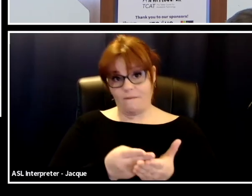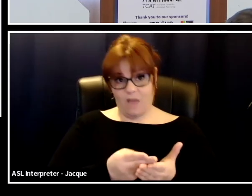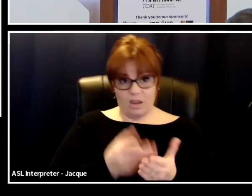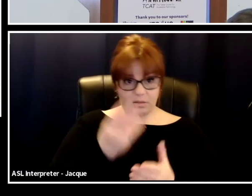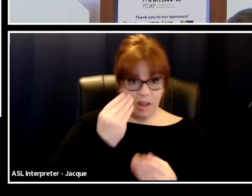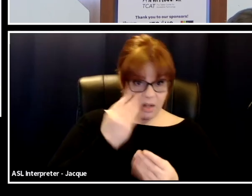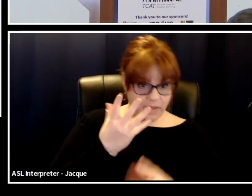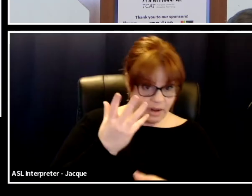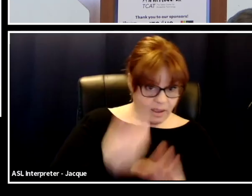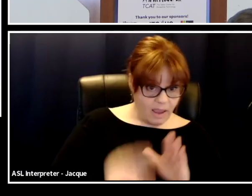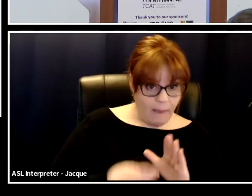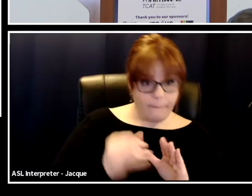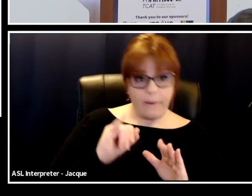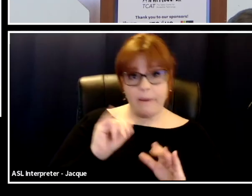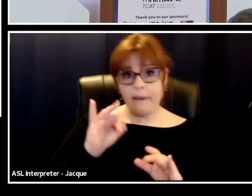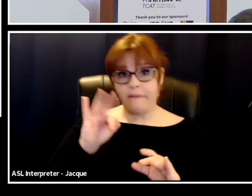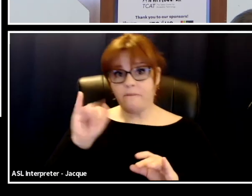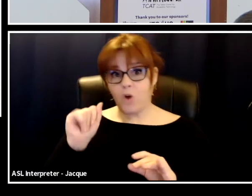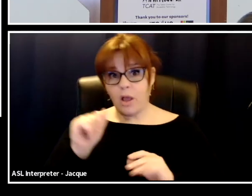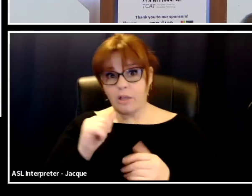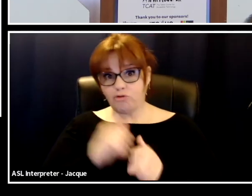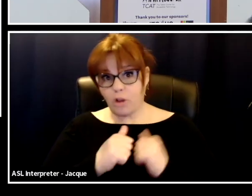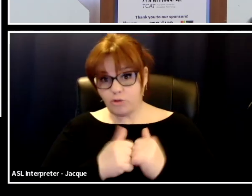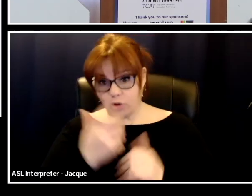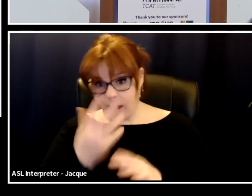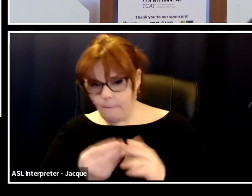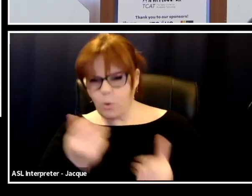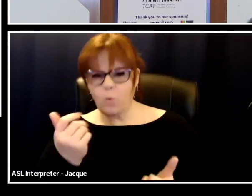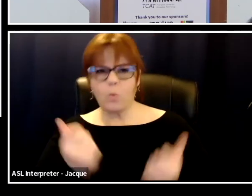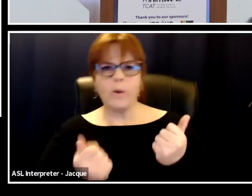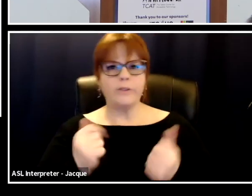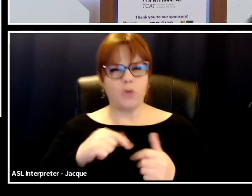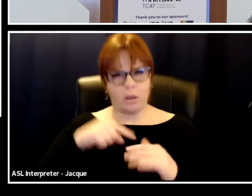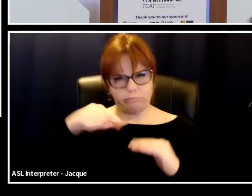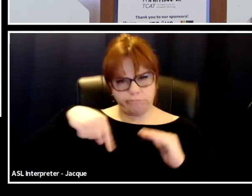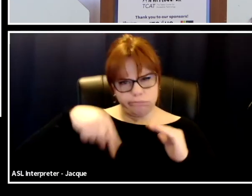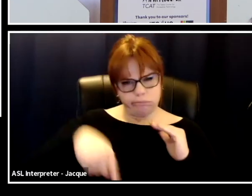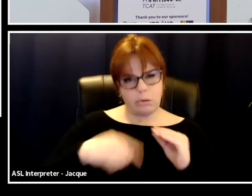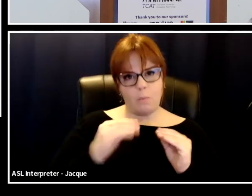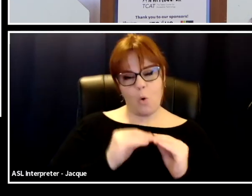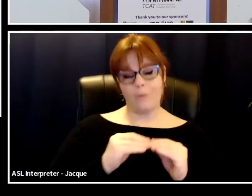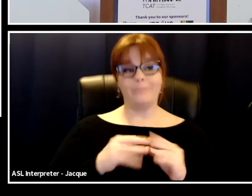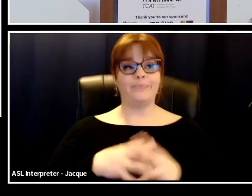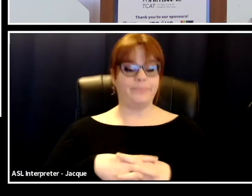that's an infrastructure gap, and kind of drill into that a little bit more.